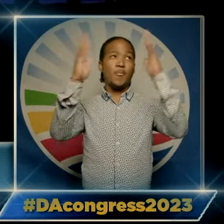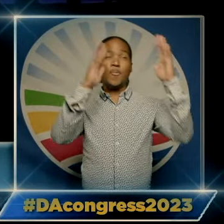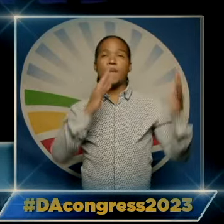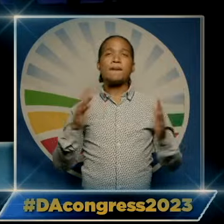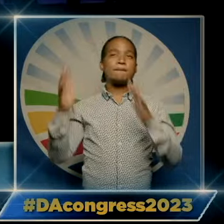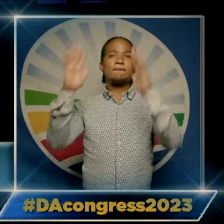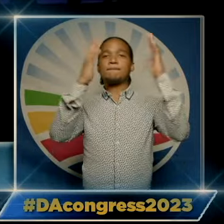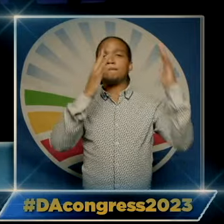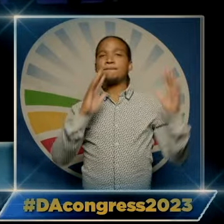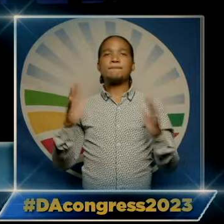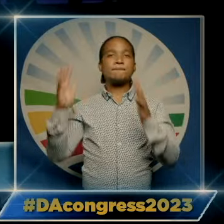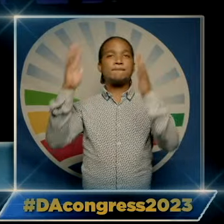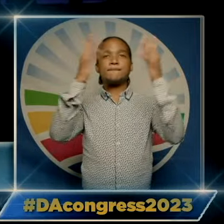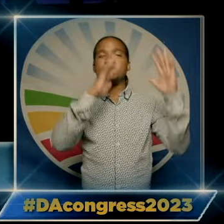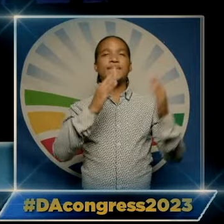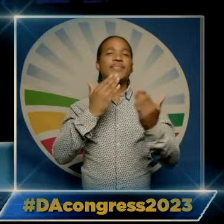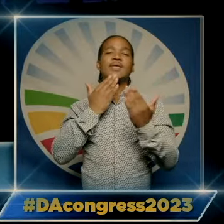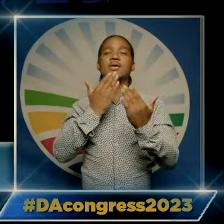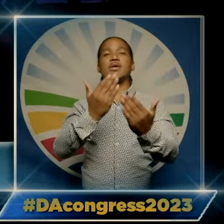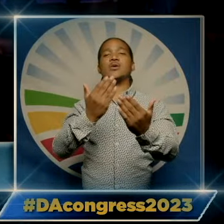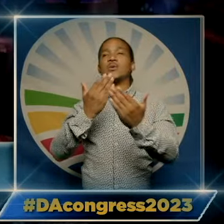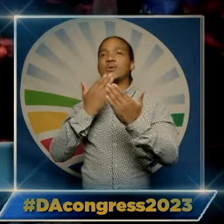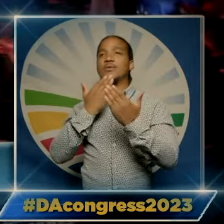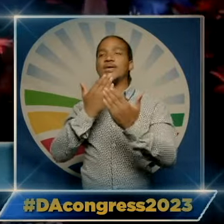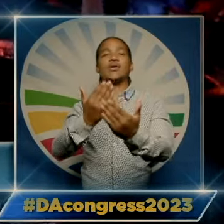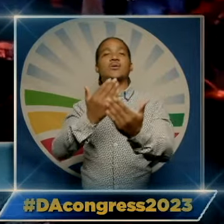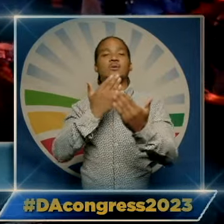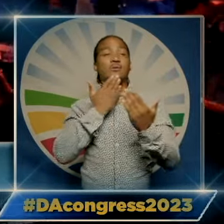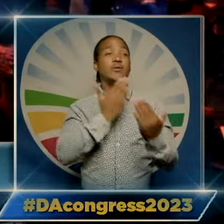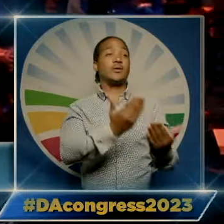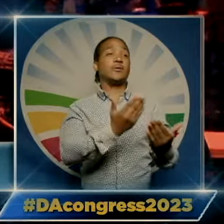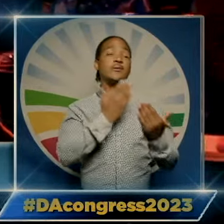Thank you. Dankie. Kaliboge.